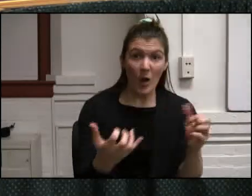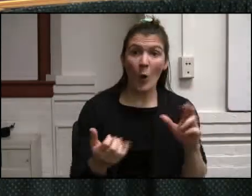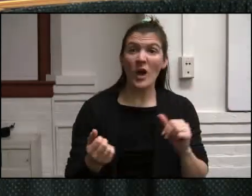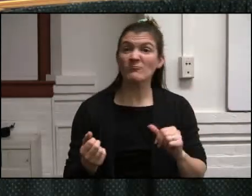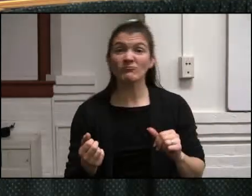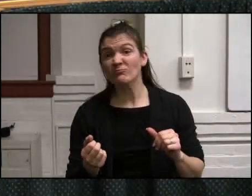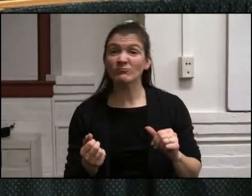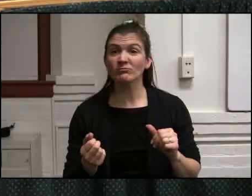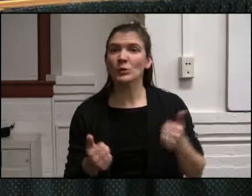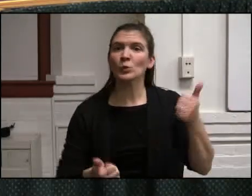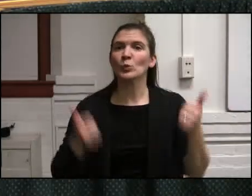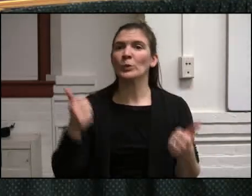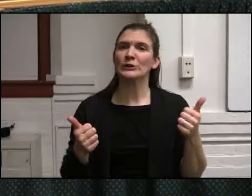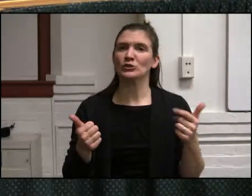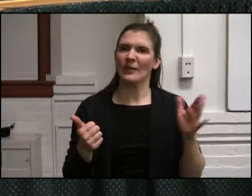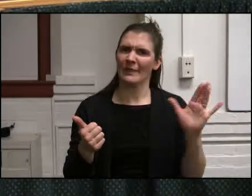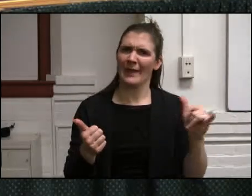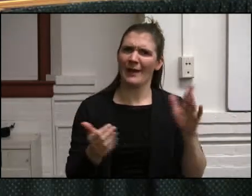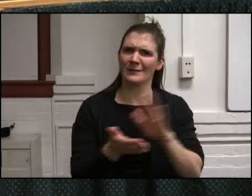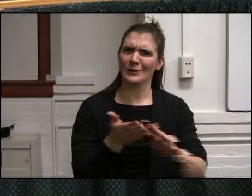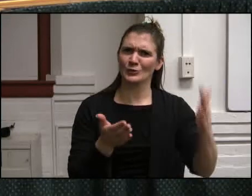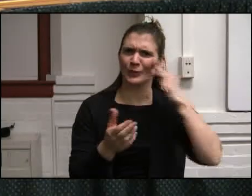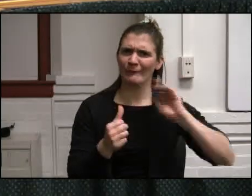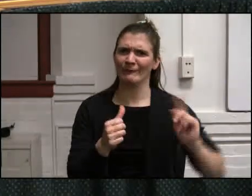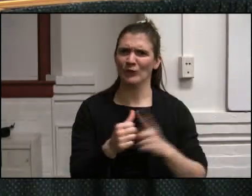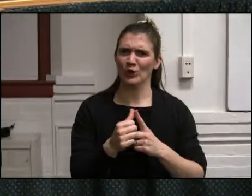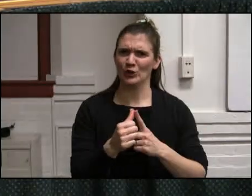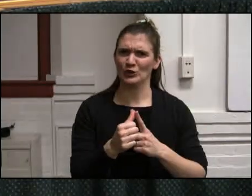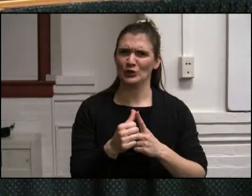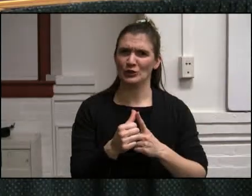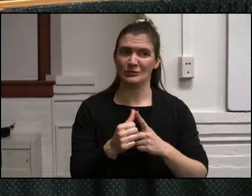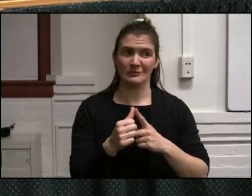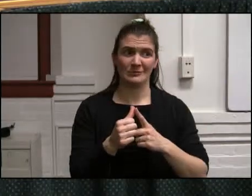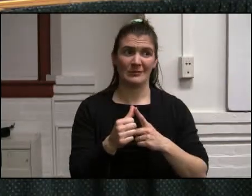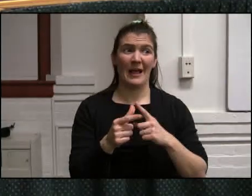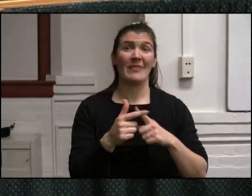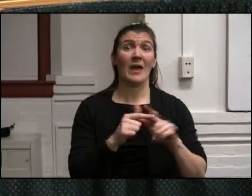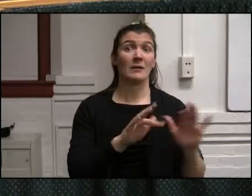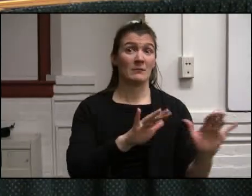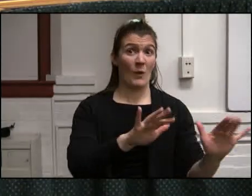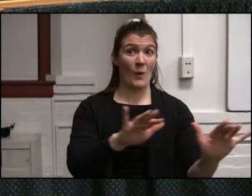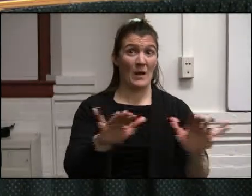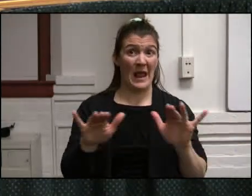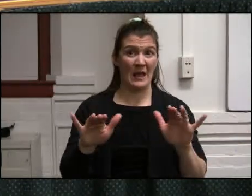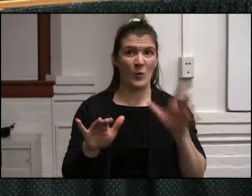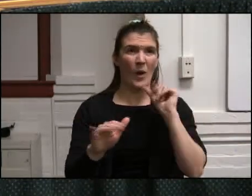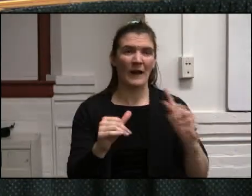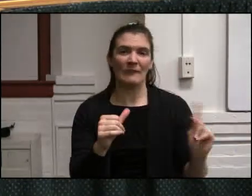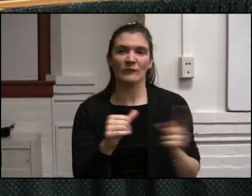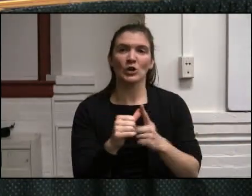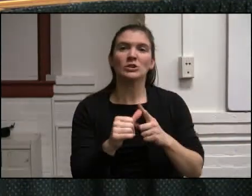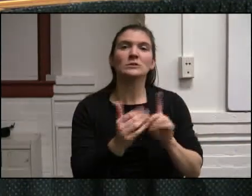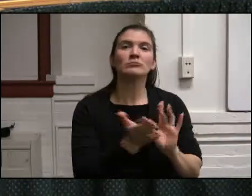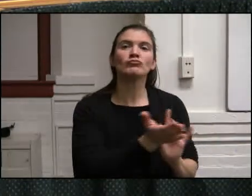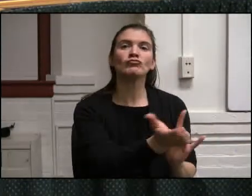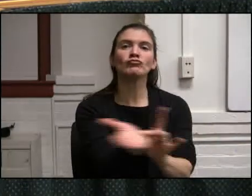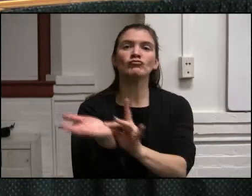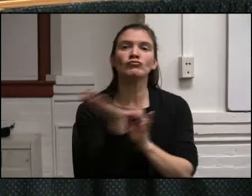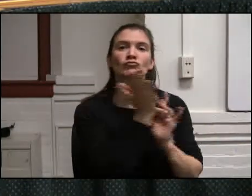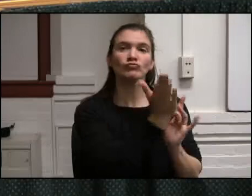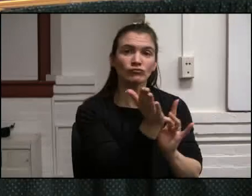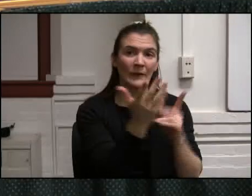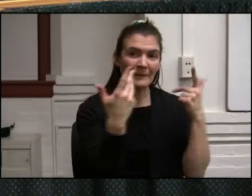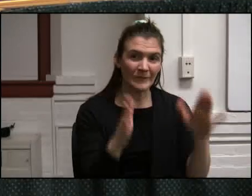are really interested in this, pursuing this, however we might pursue it, why wouldn't we do that work first? And